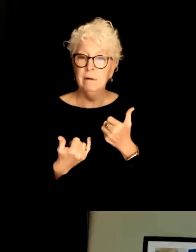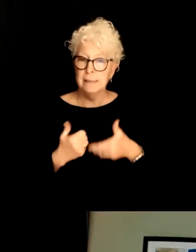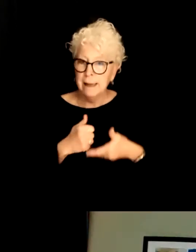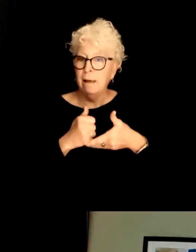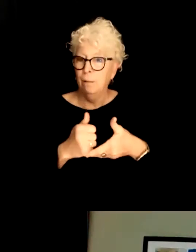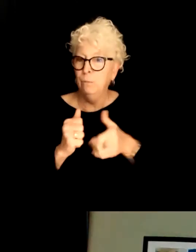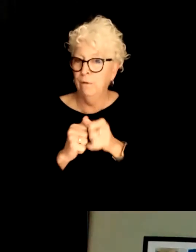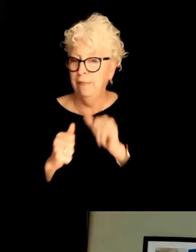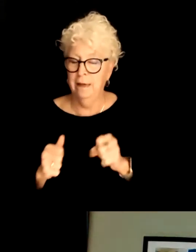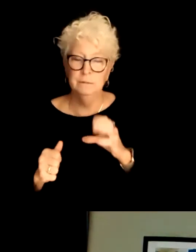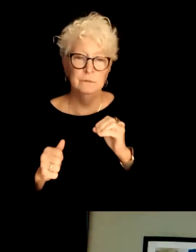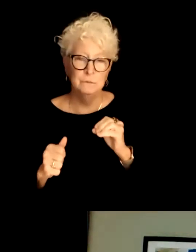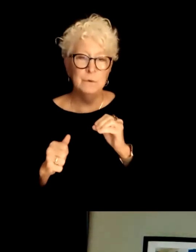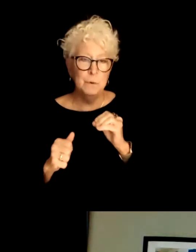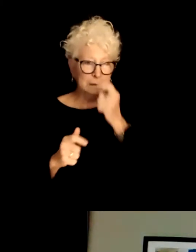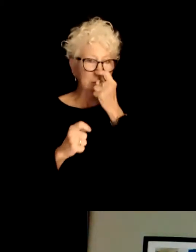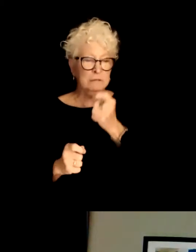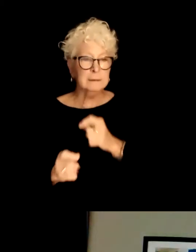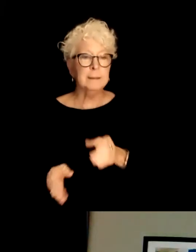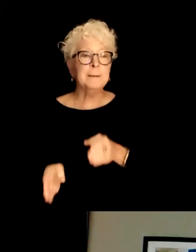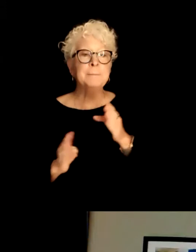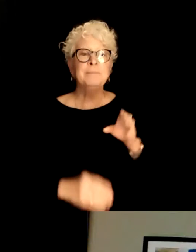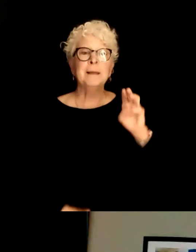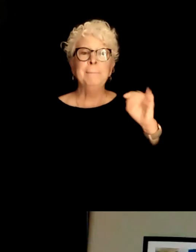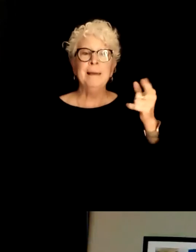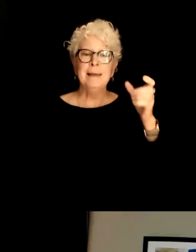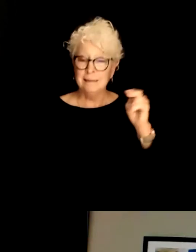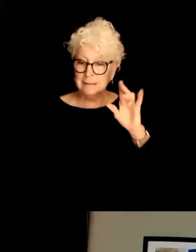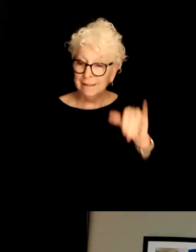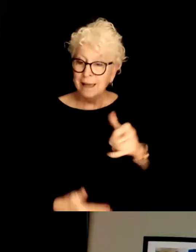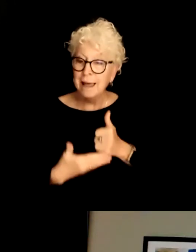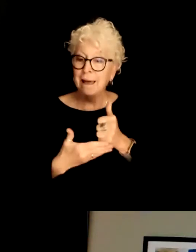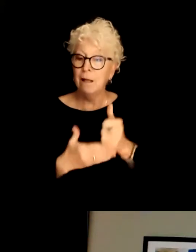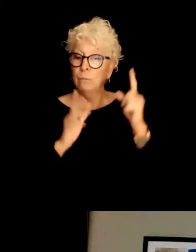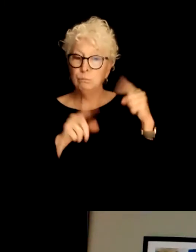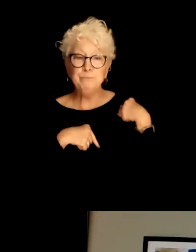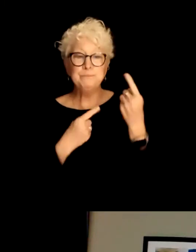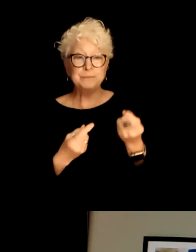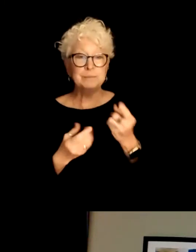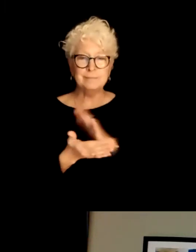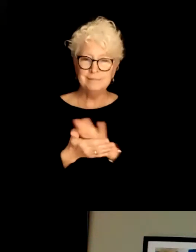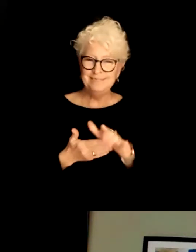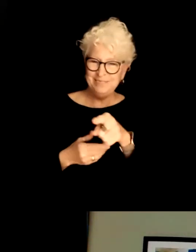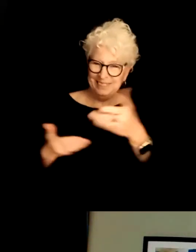before I talk about sort of where I'm coming from, it is so nice to have you here,